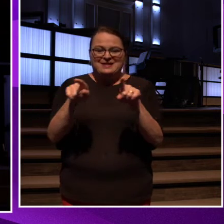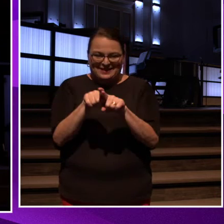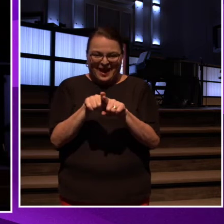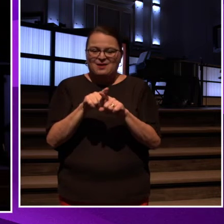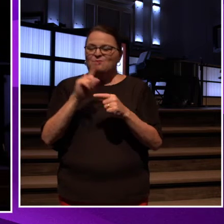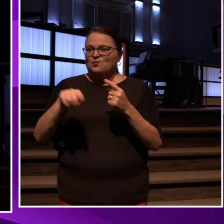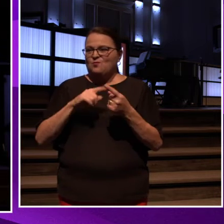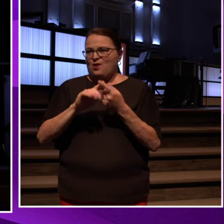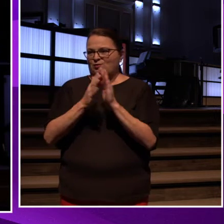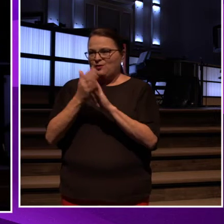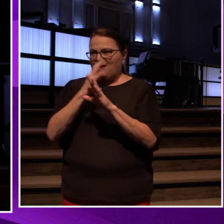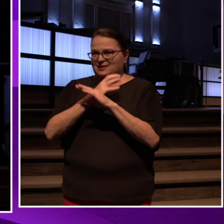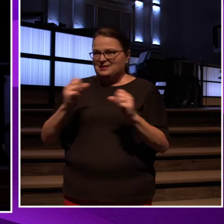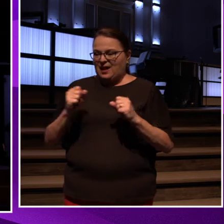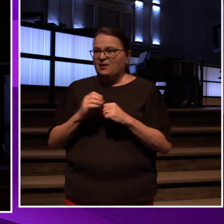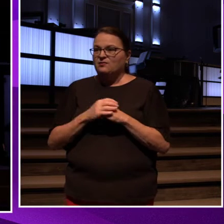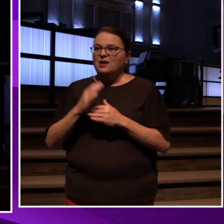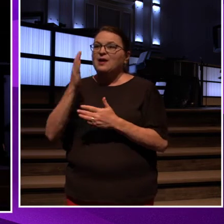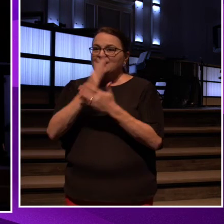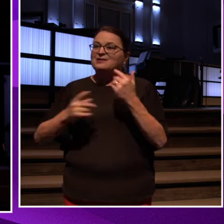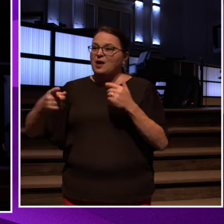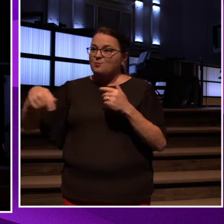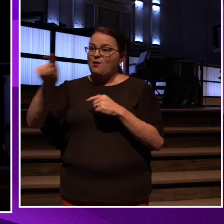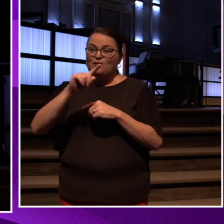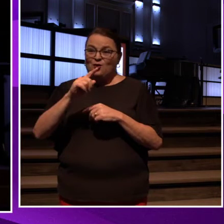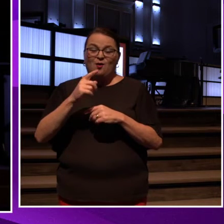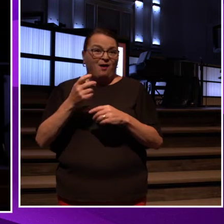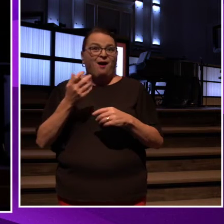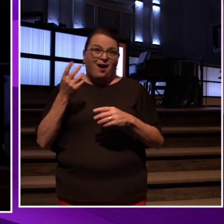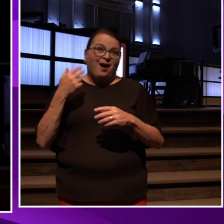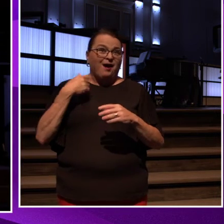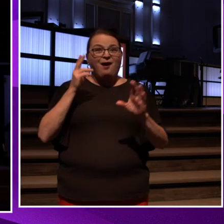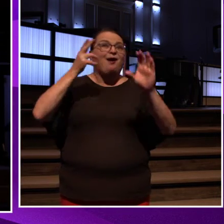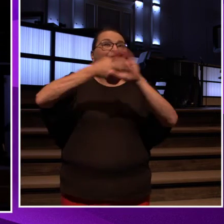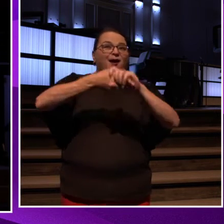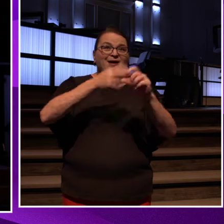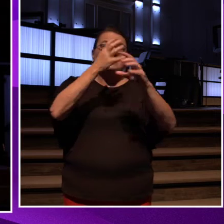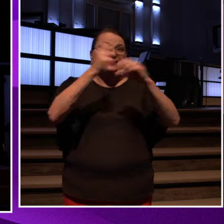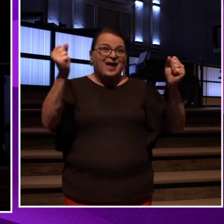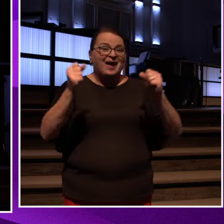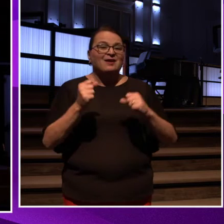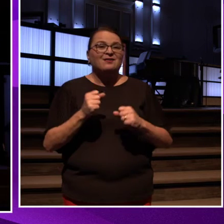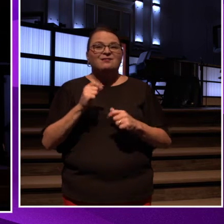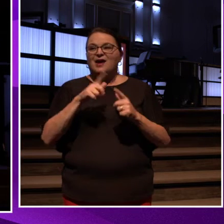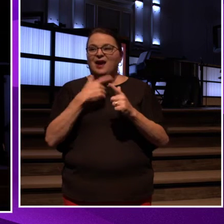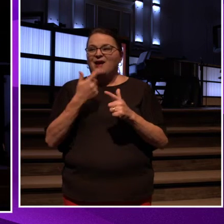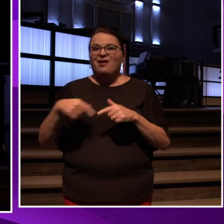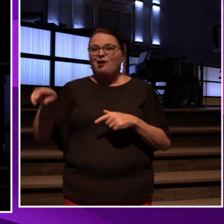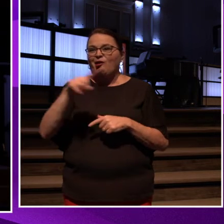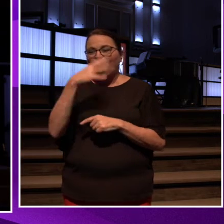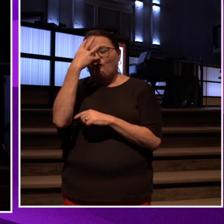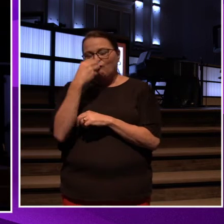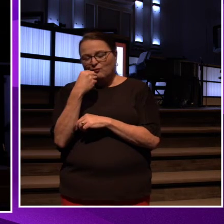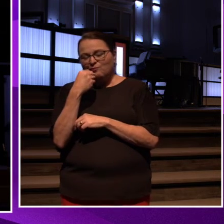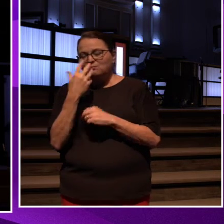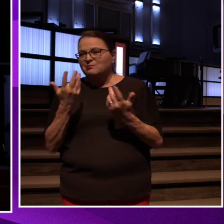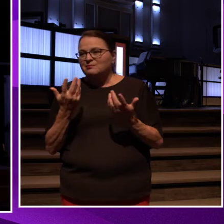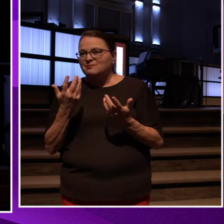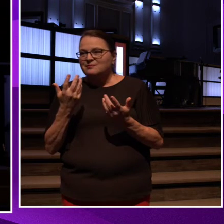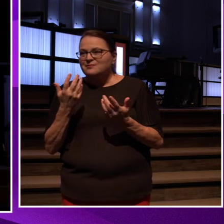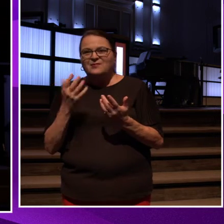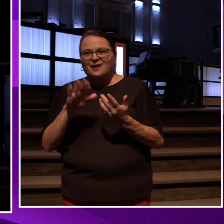you got saved. Some of you got on that salvation bus and you just went to sleep on the back seat. And it's time